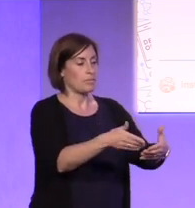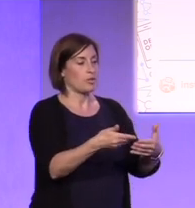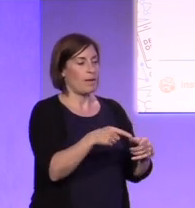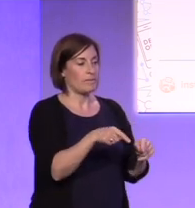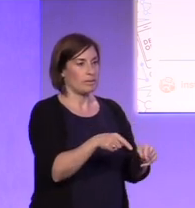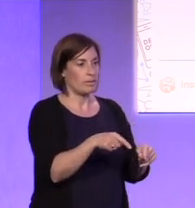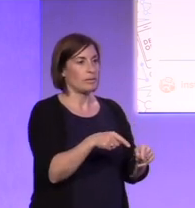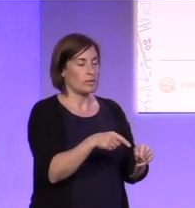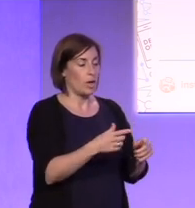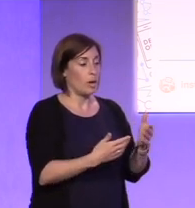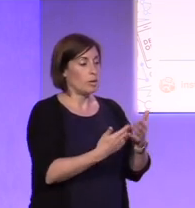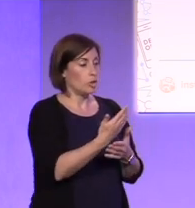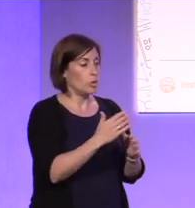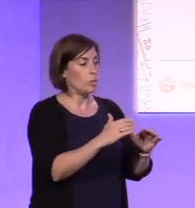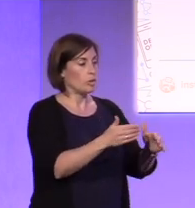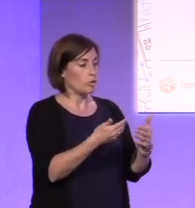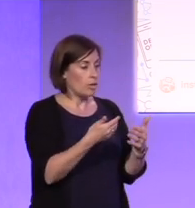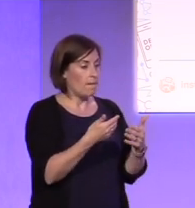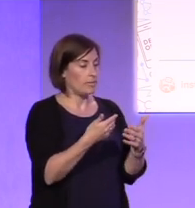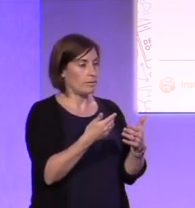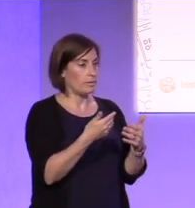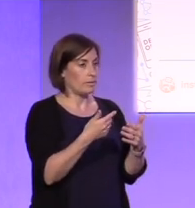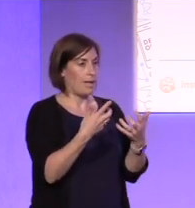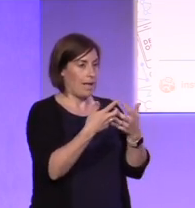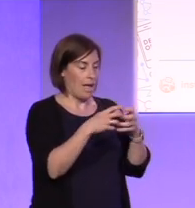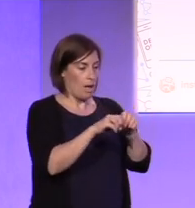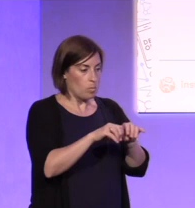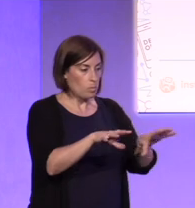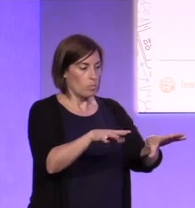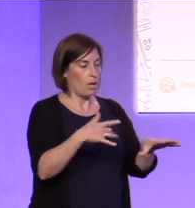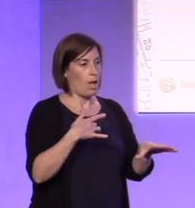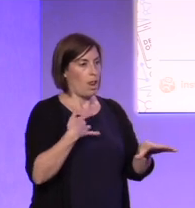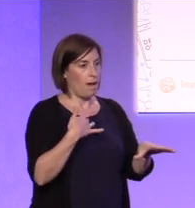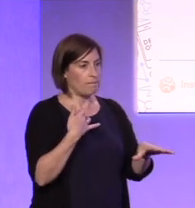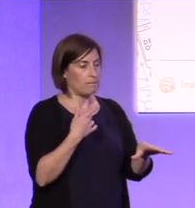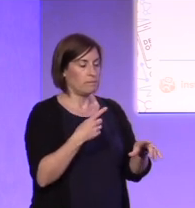new service live at Sky Betting and Gaming, is incredibly important.